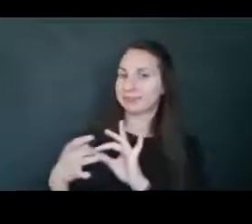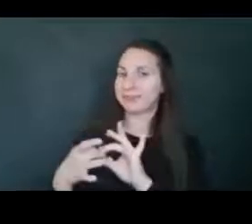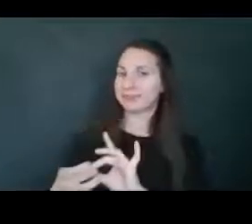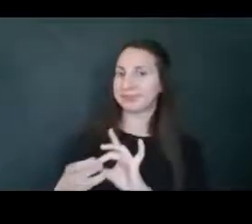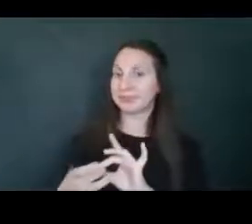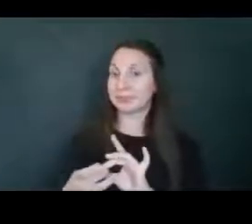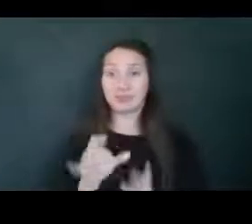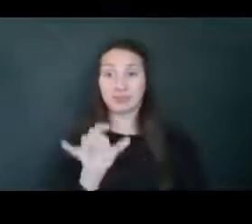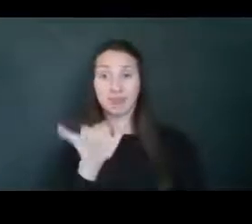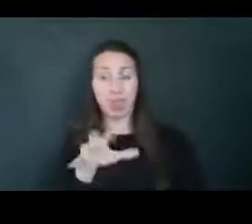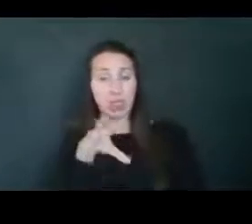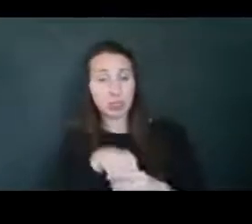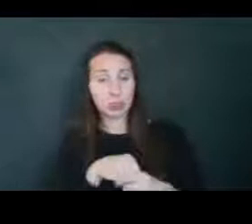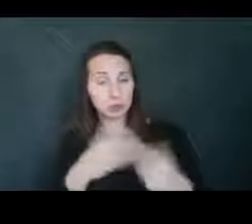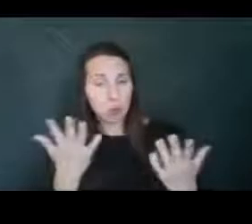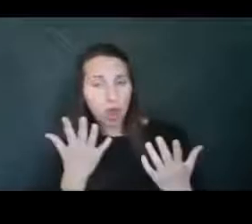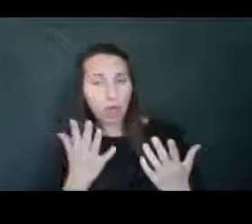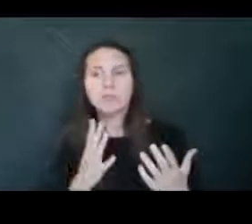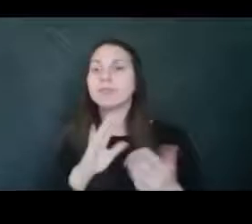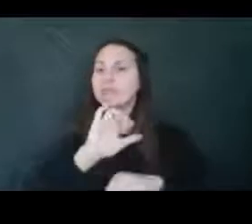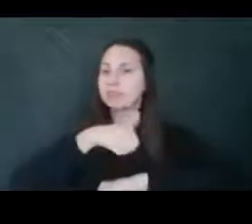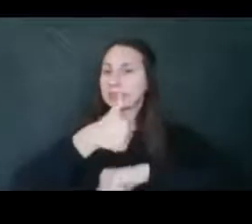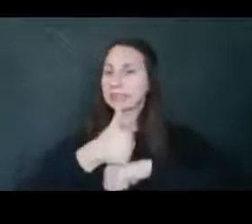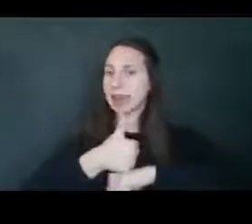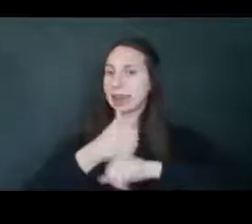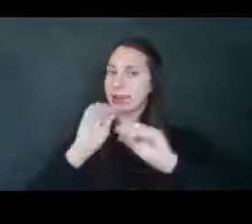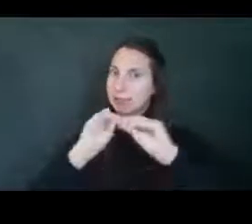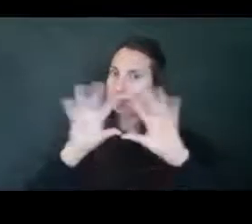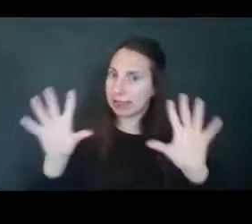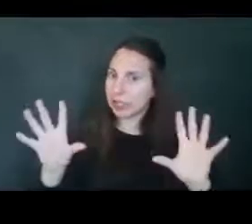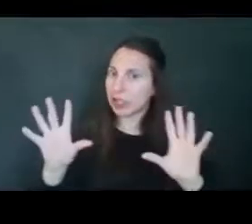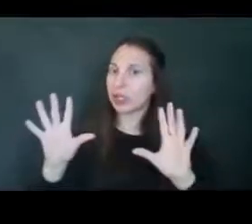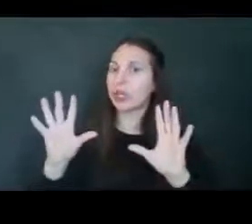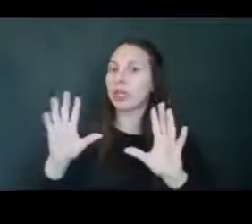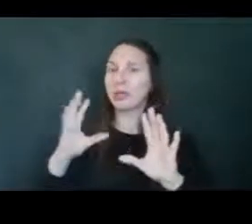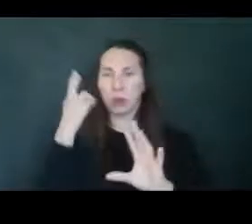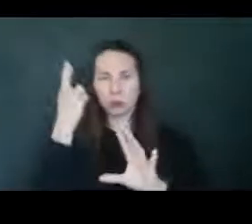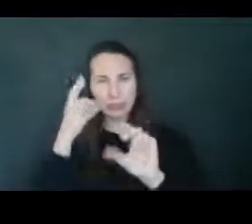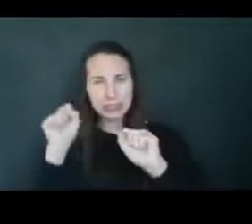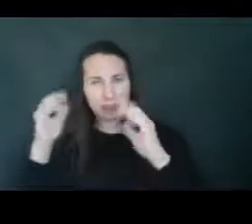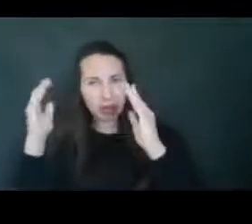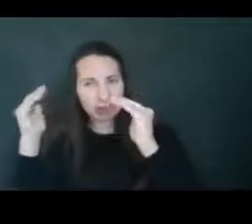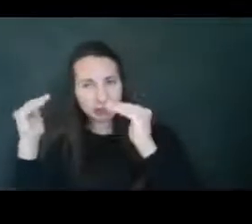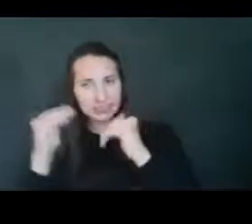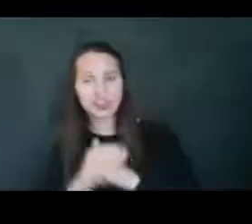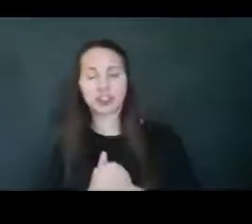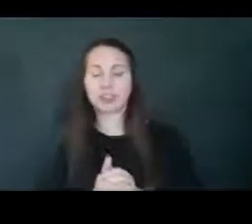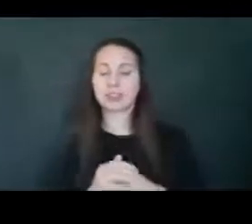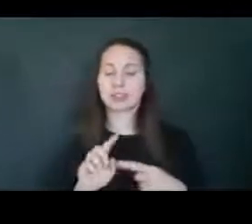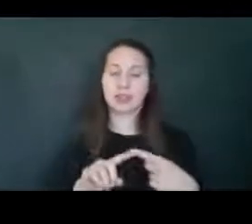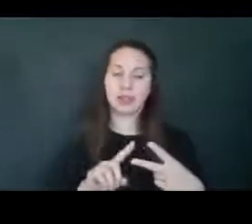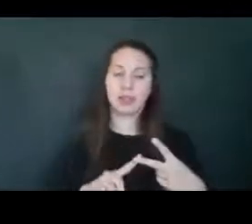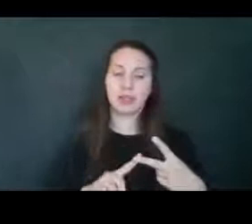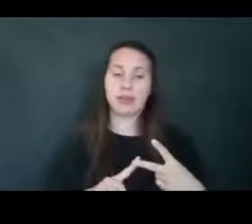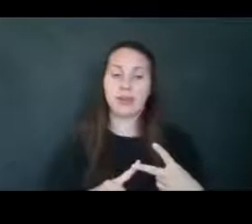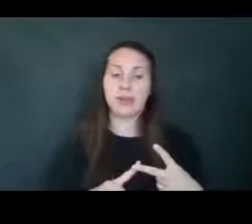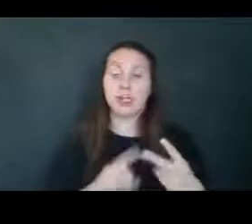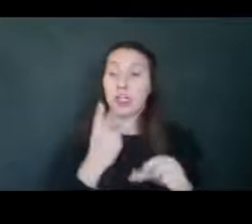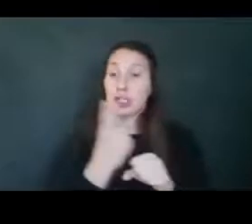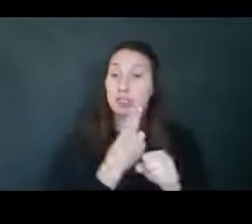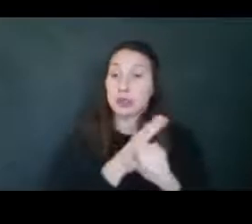includes setting clear and reasonable expectations, how to do that and why it's important, using schedules